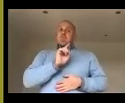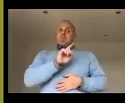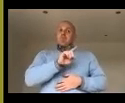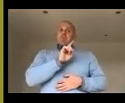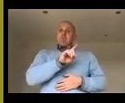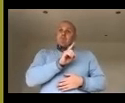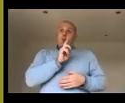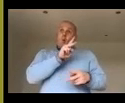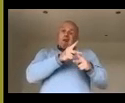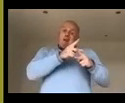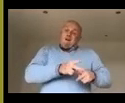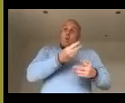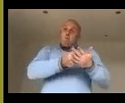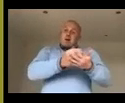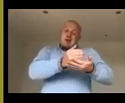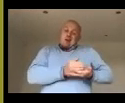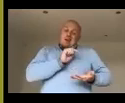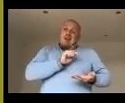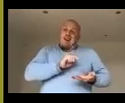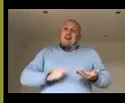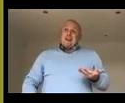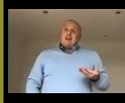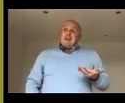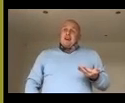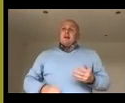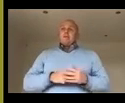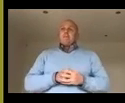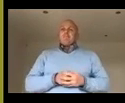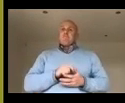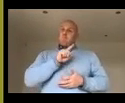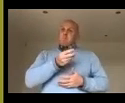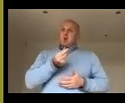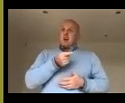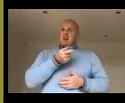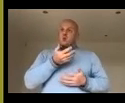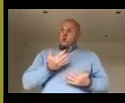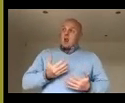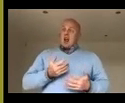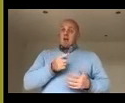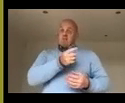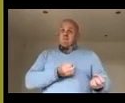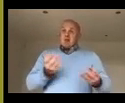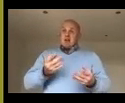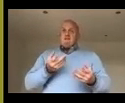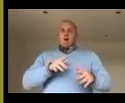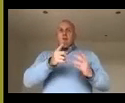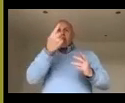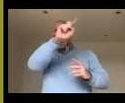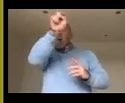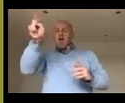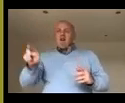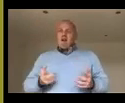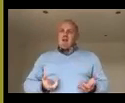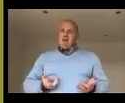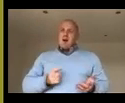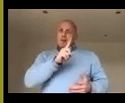out, and this particular one we're talking about today is money that's coming from elsewhere, but the foundation basically